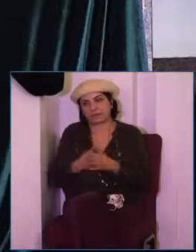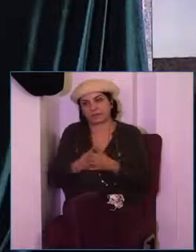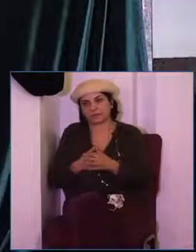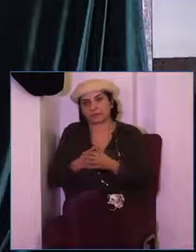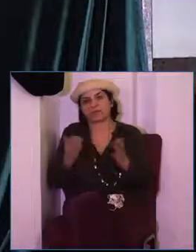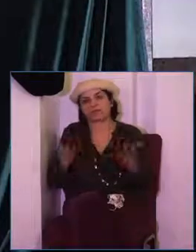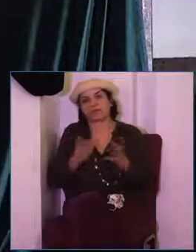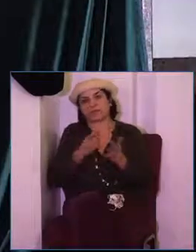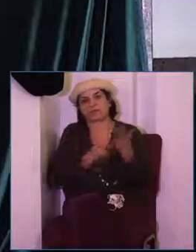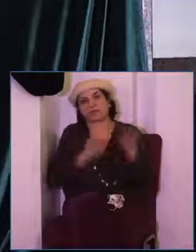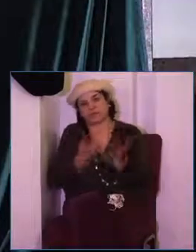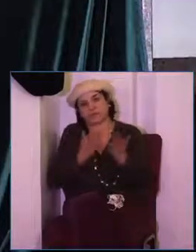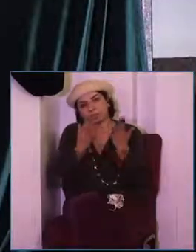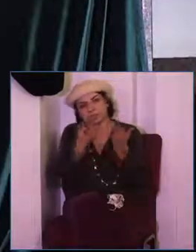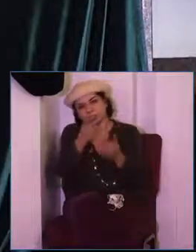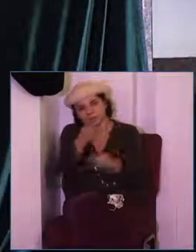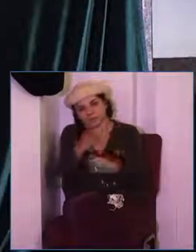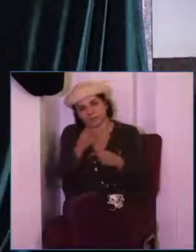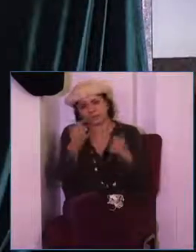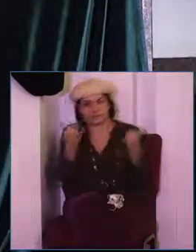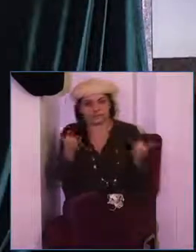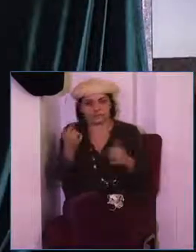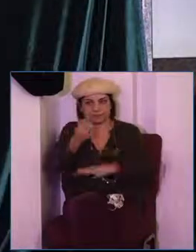So here's what I'm offering you today.